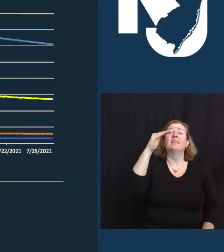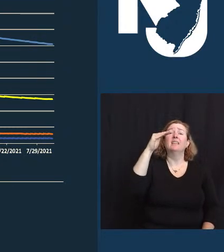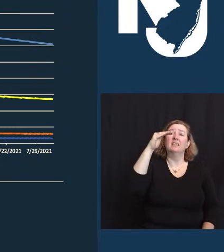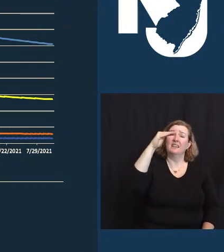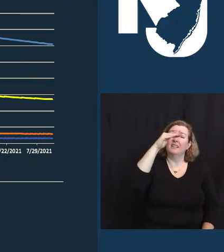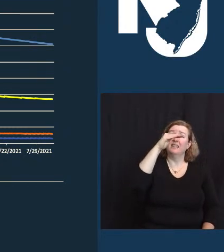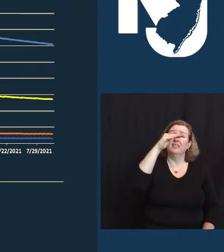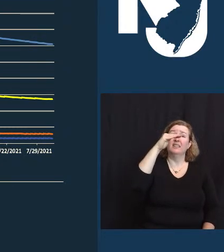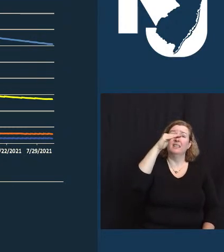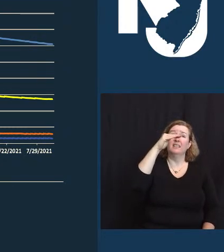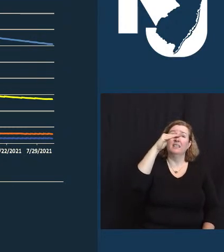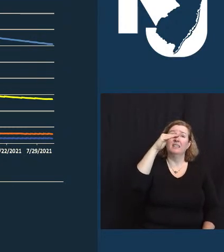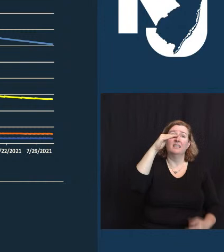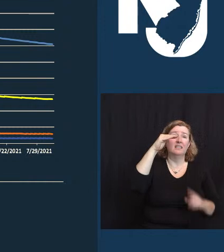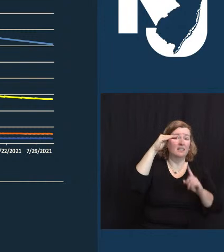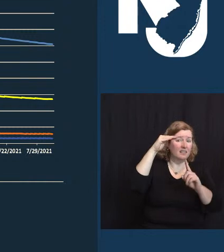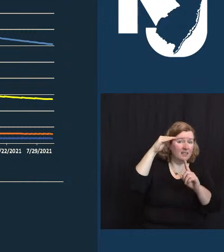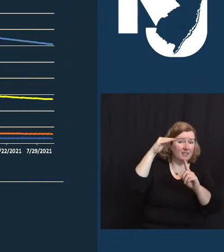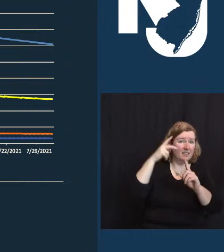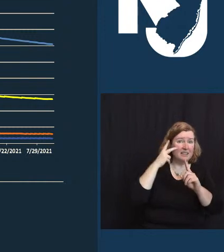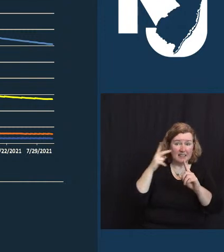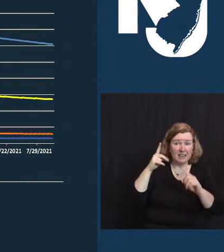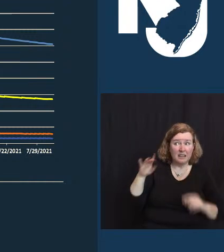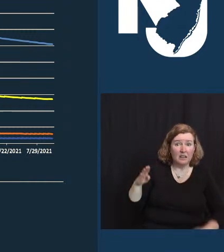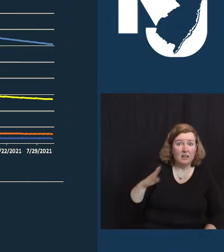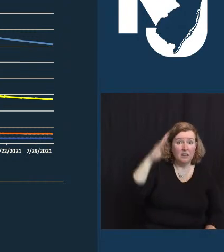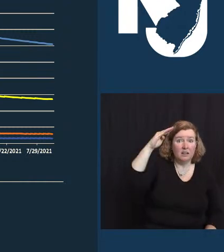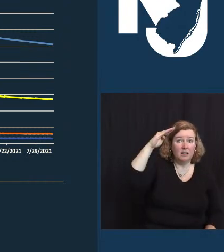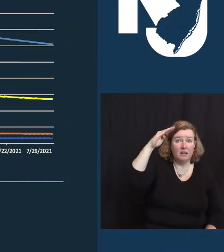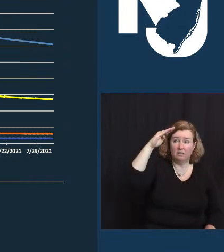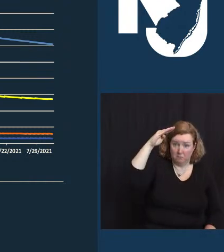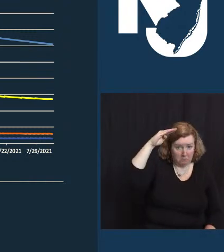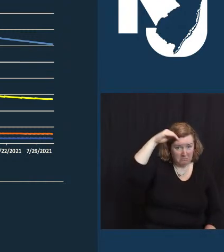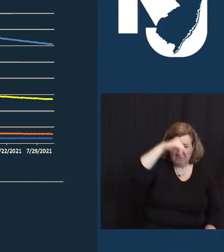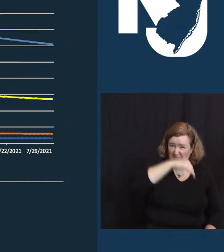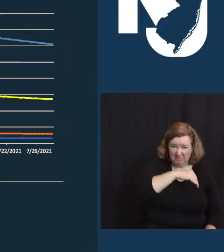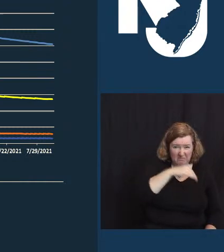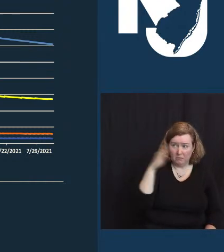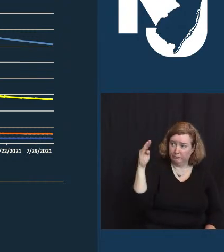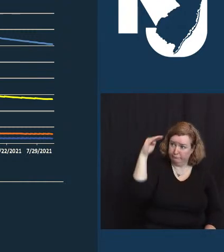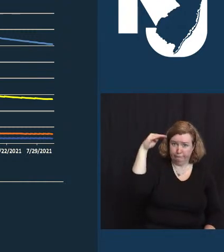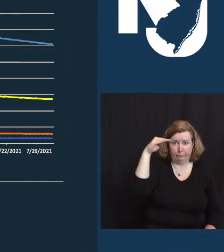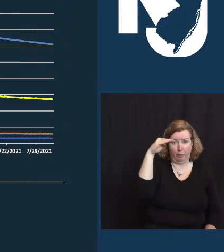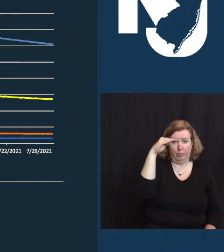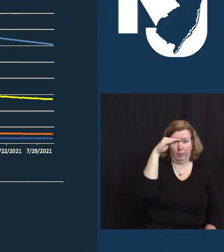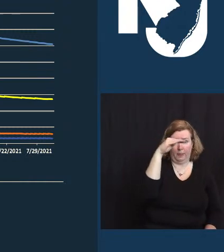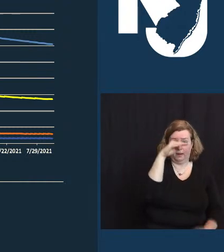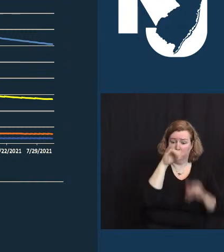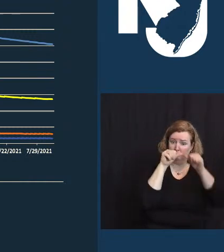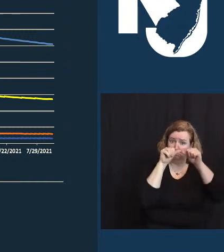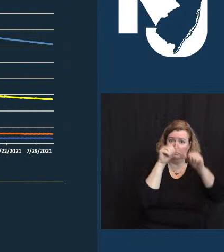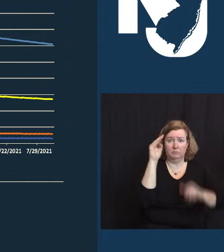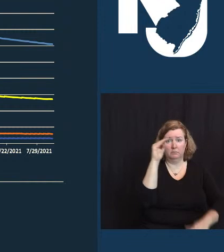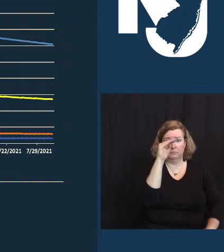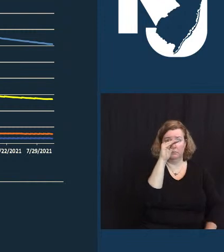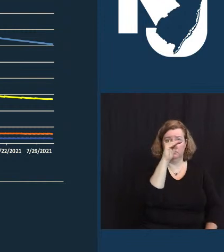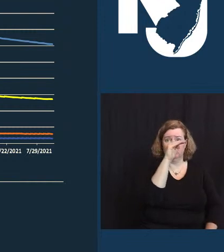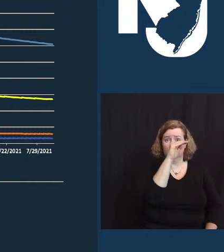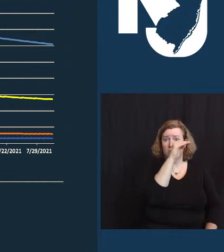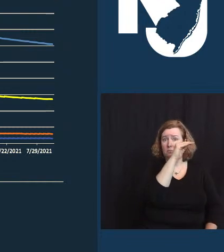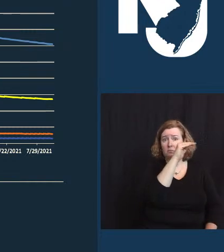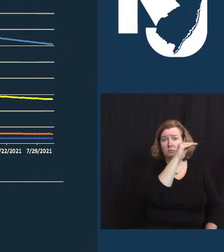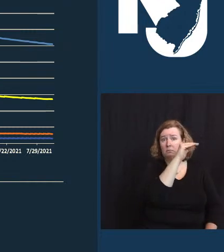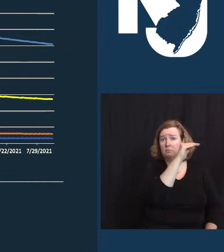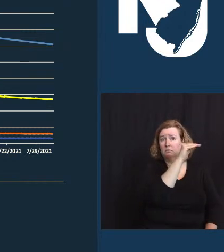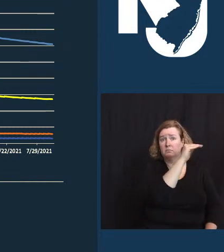you, you stall out at a higher range. And in fact, while the high points are reached in